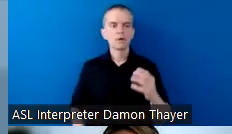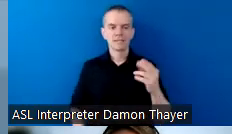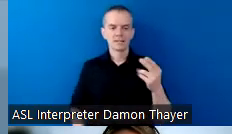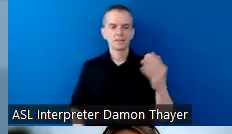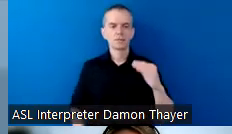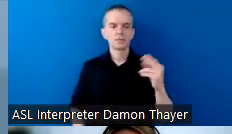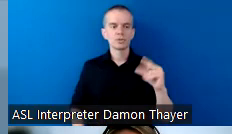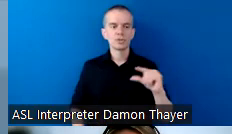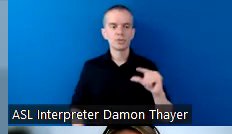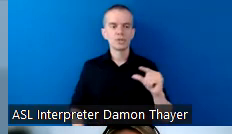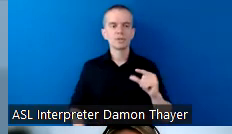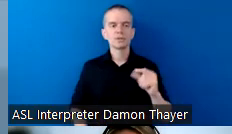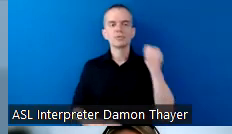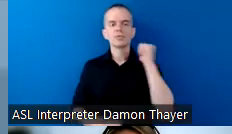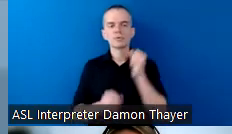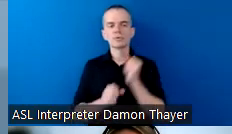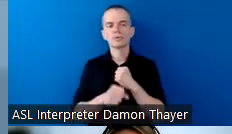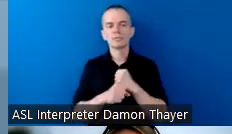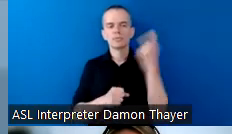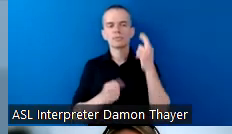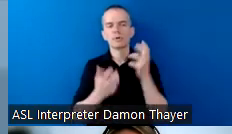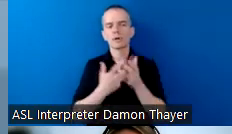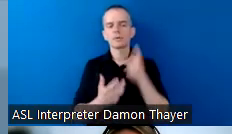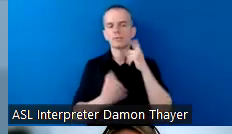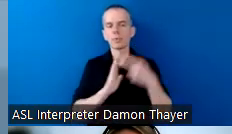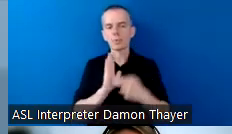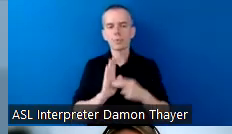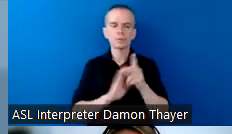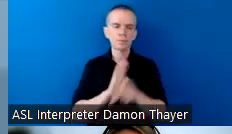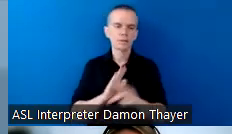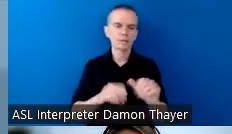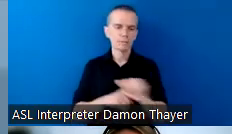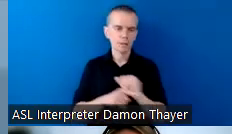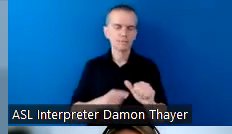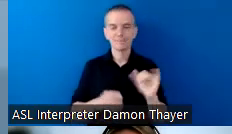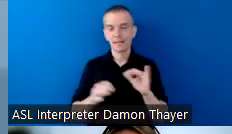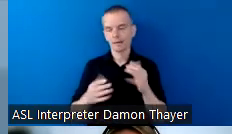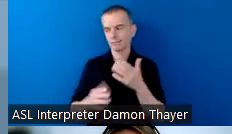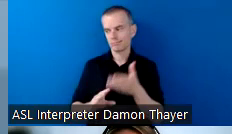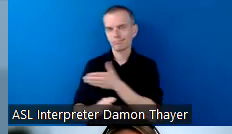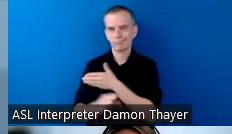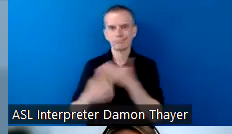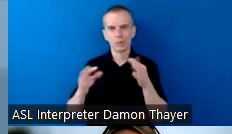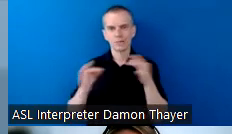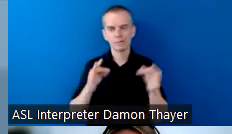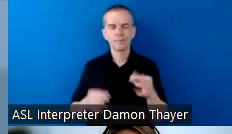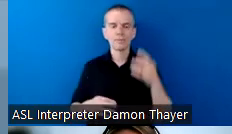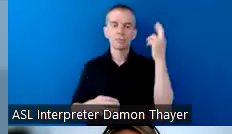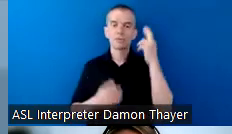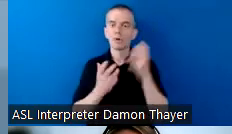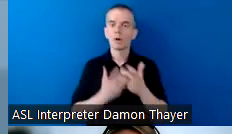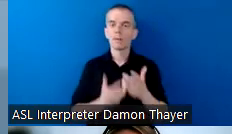make reasonable accommodations in the rules, policies, and practices. And as was explained, reasonable accommodations